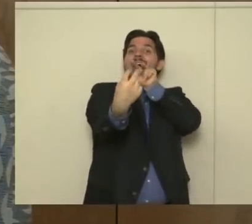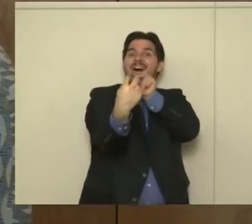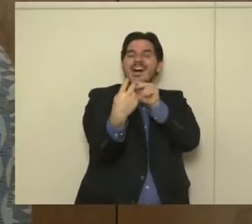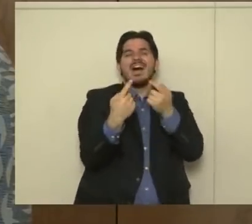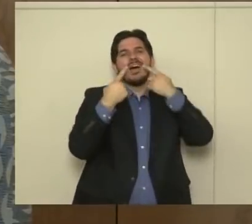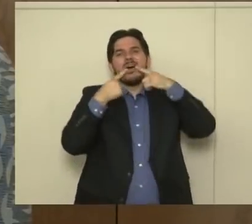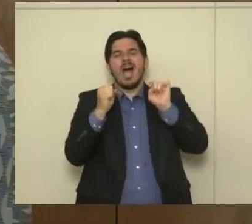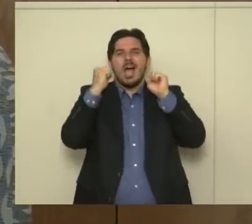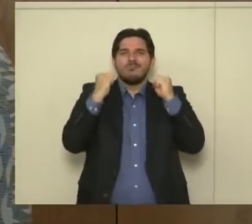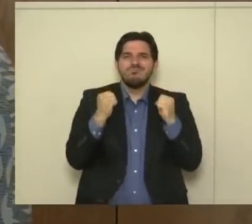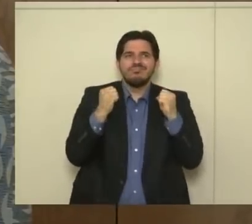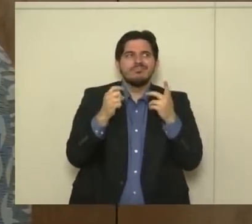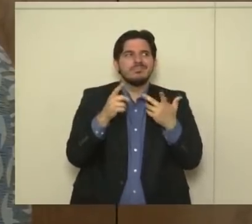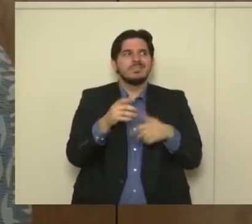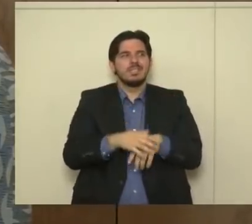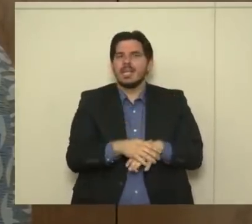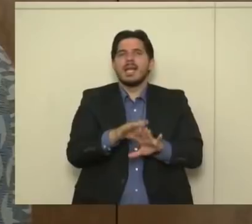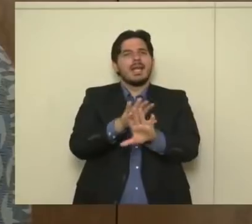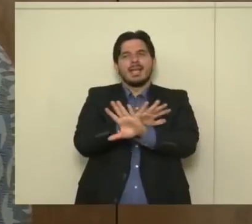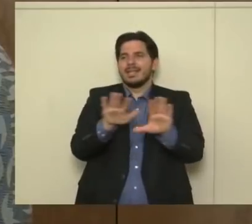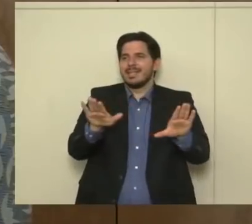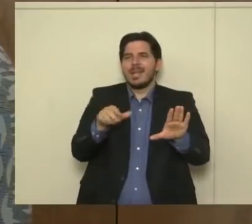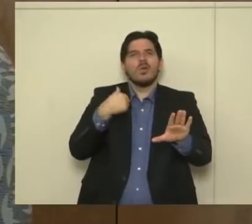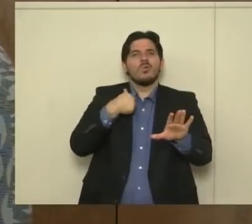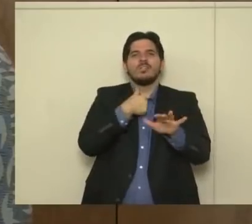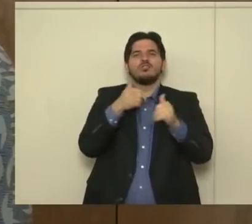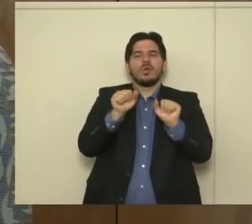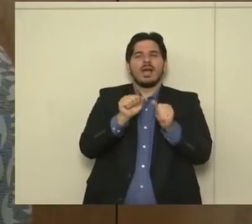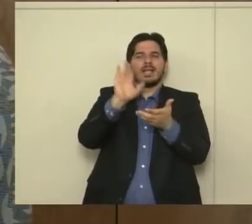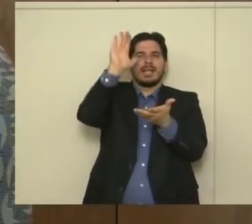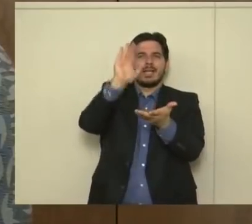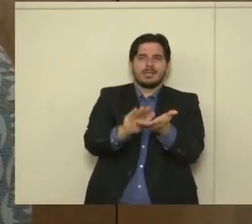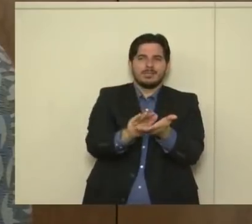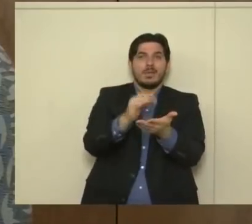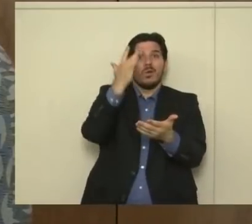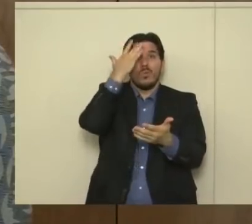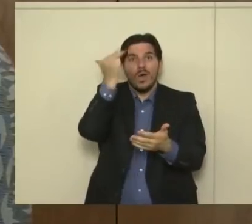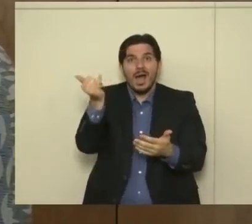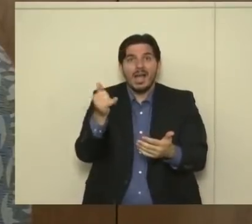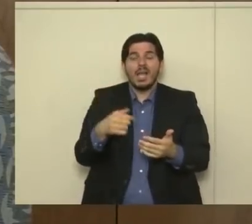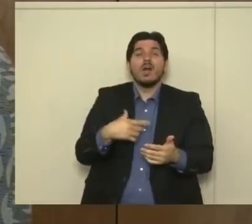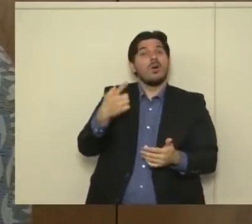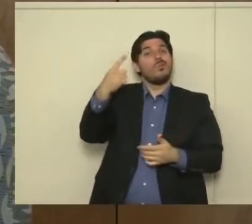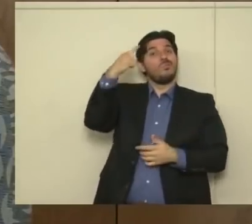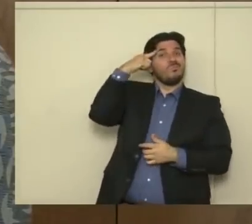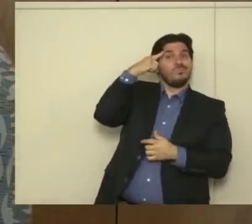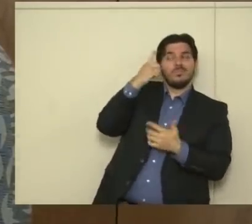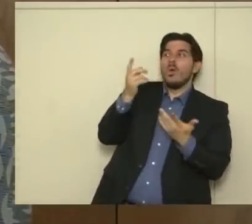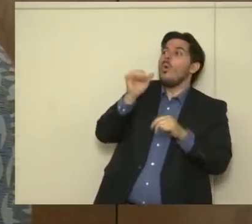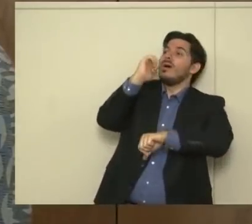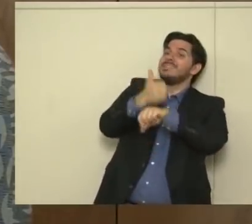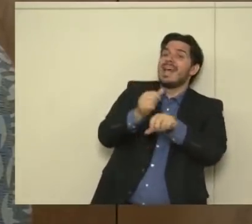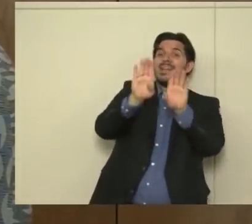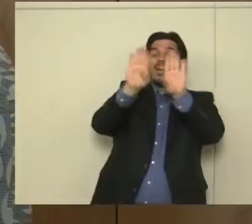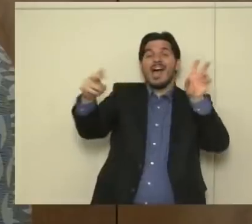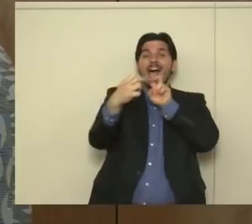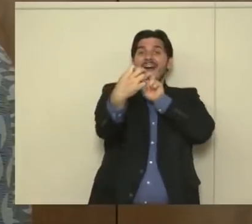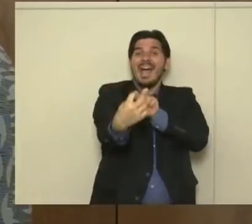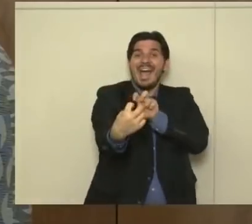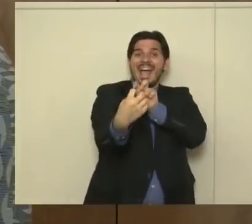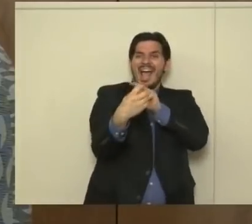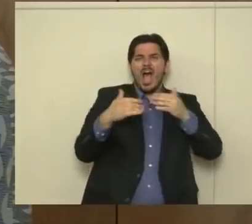to pull the plug because we did too much risk all at once and it overwhelmed us. It would be so unfair to